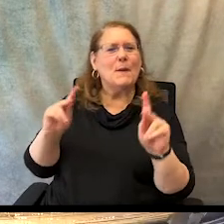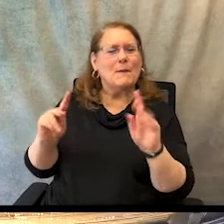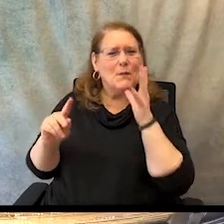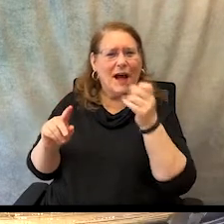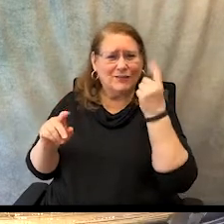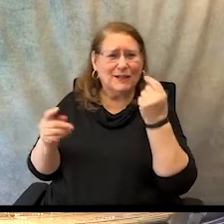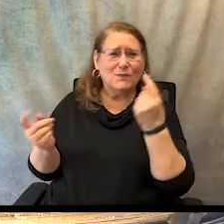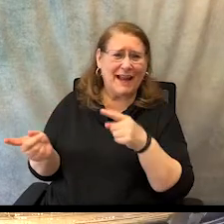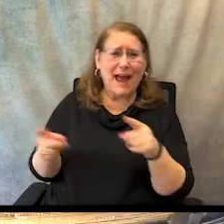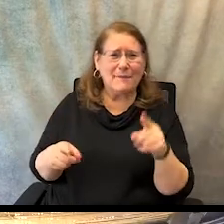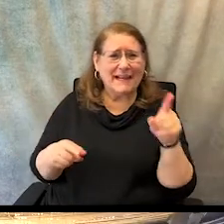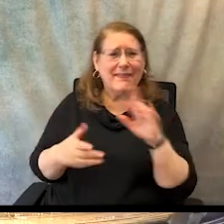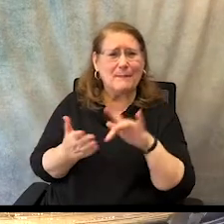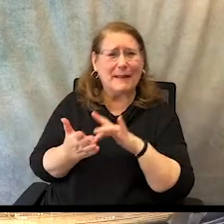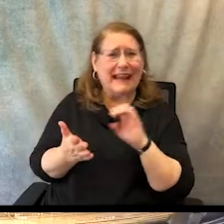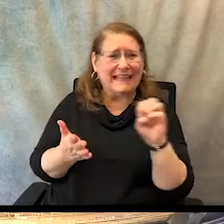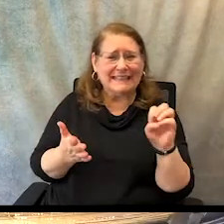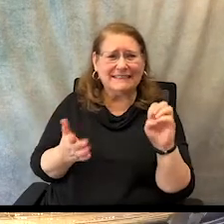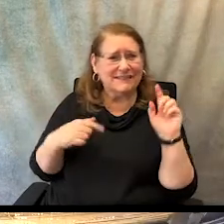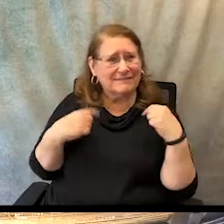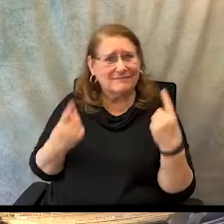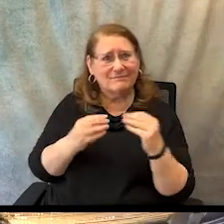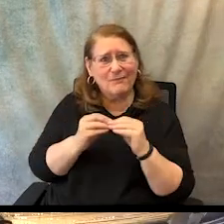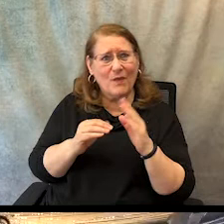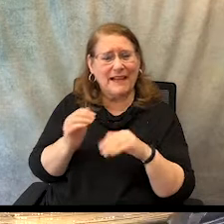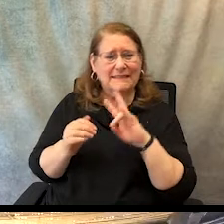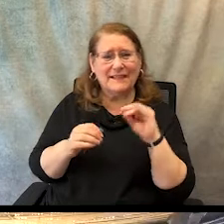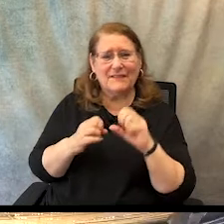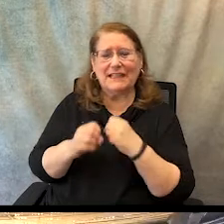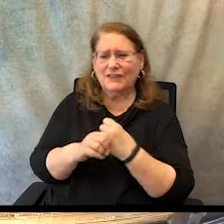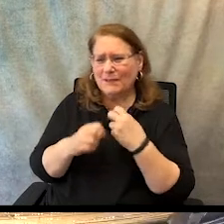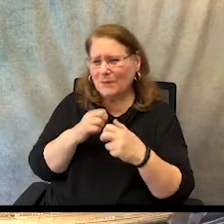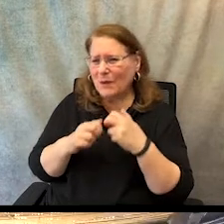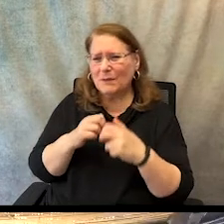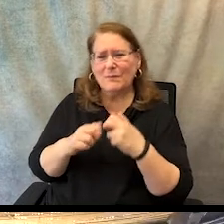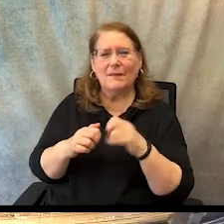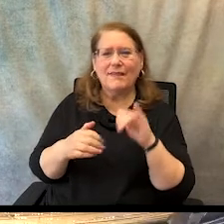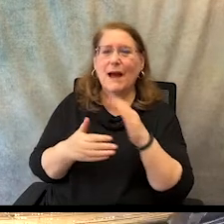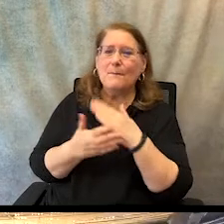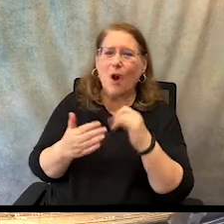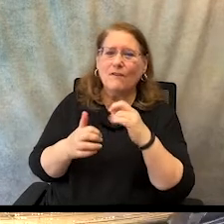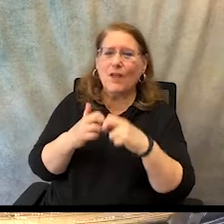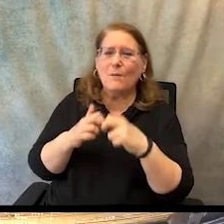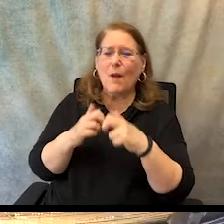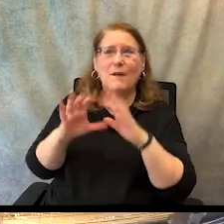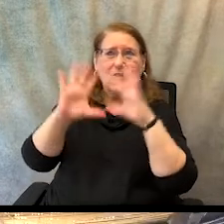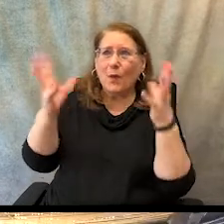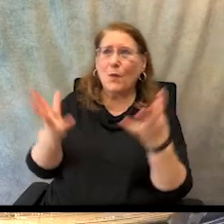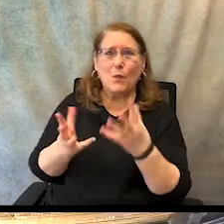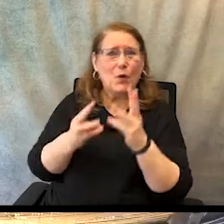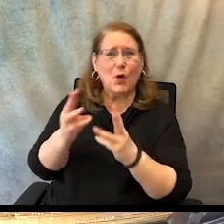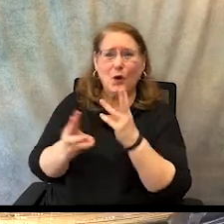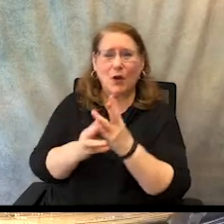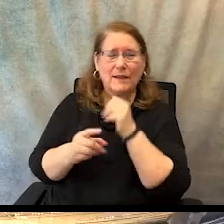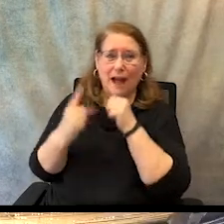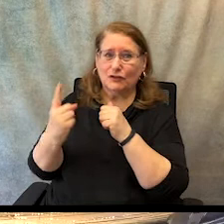East since 70 years, more than 70 years. What's the problem in this region, which is the part of the problem of all the